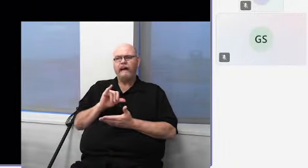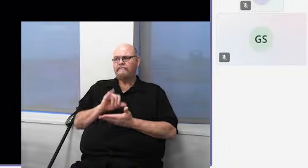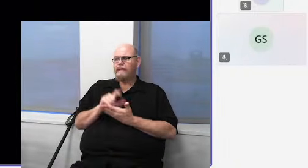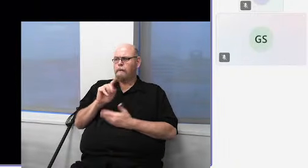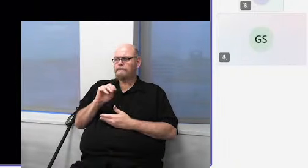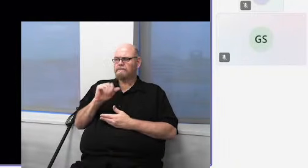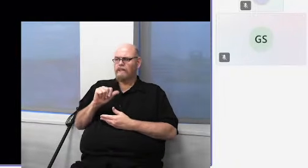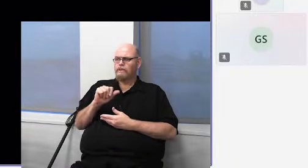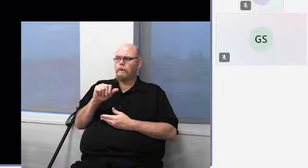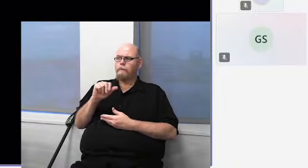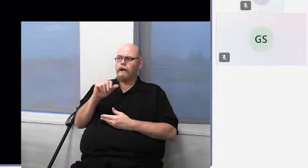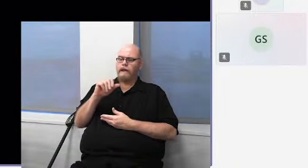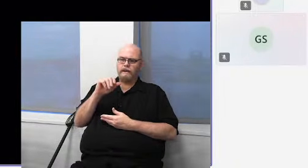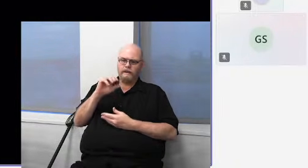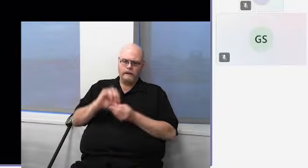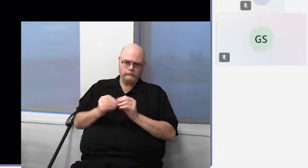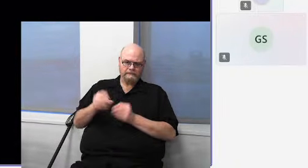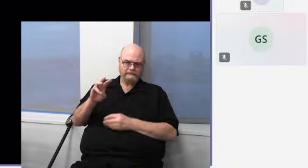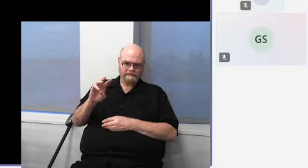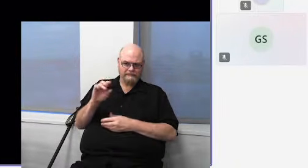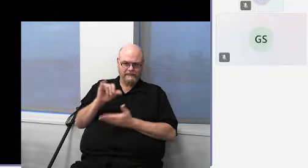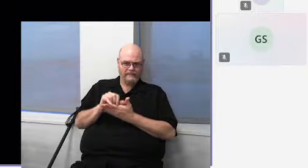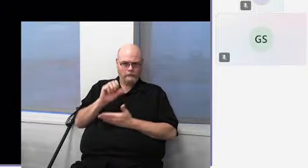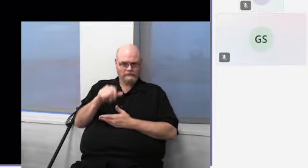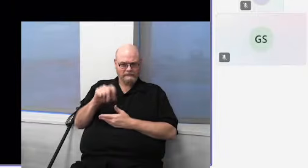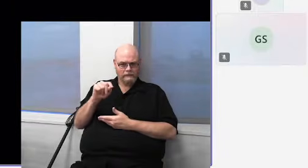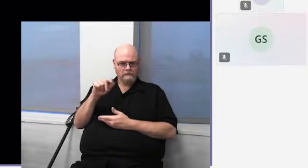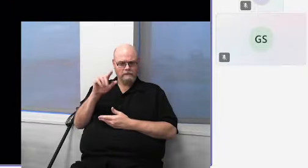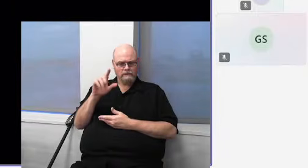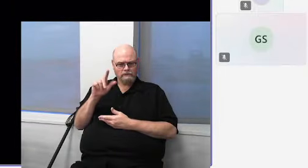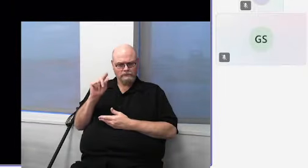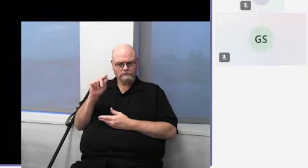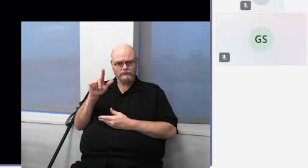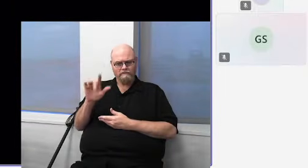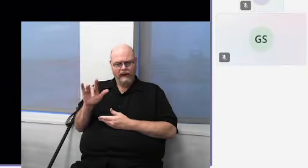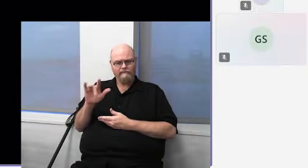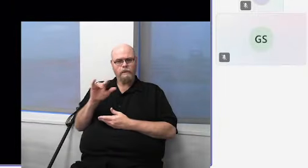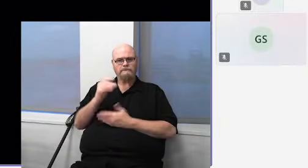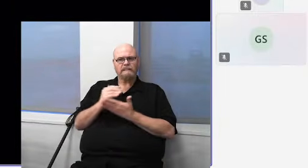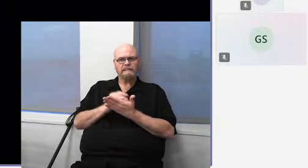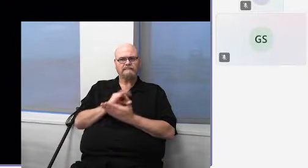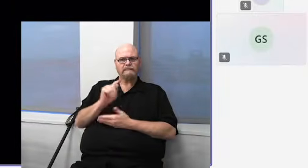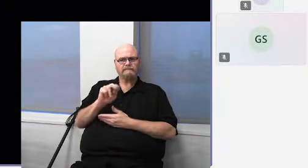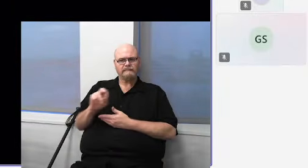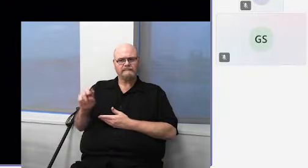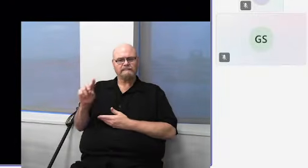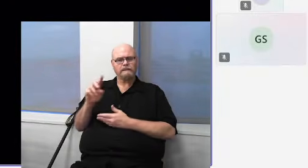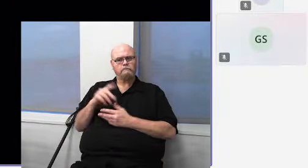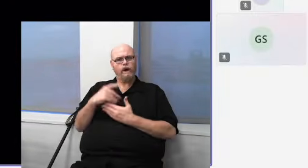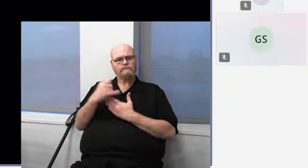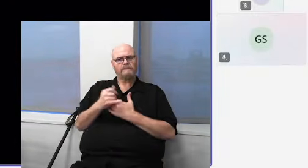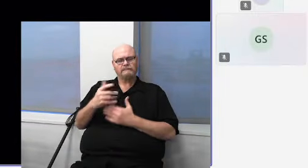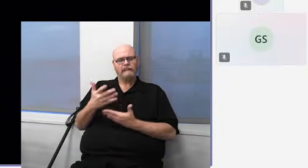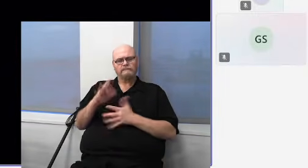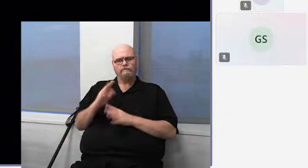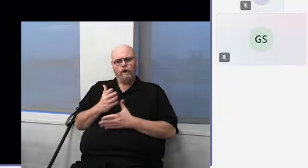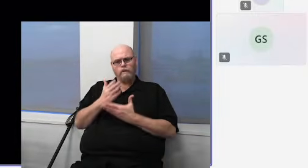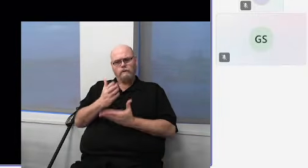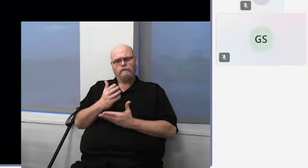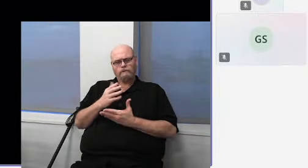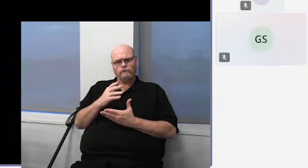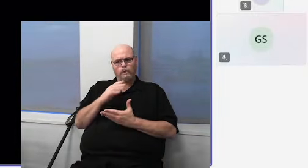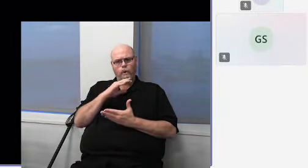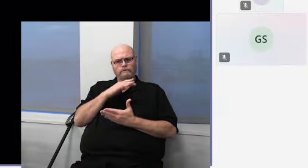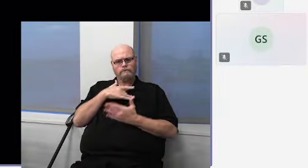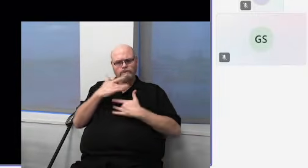LUMA CAPEX 6, that was filed on September 5, 2025, list of T&D projects that LUMA had submitted to the different